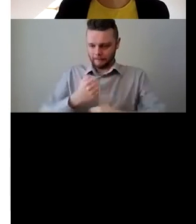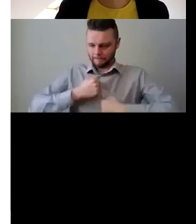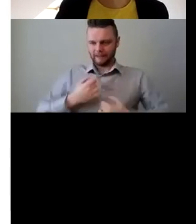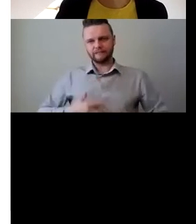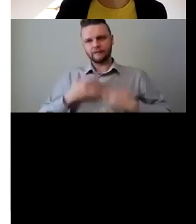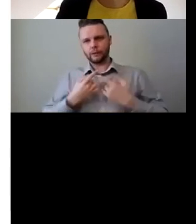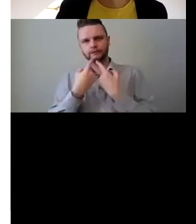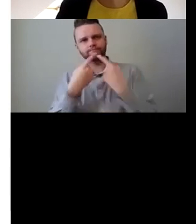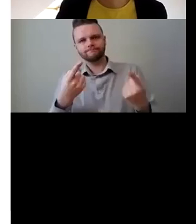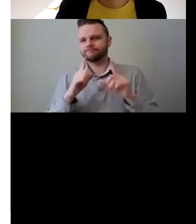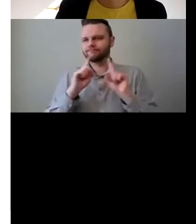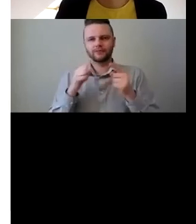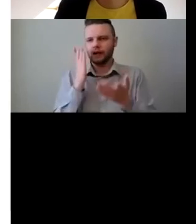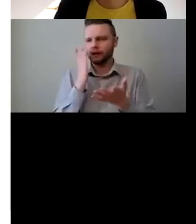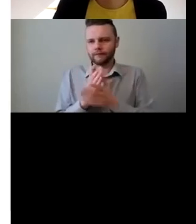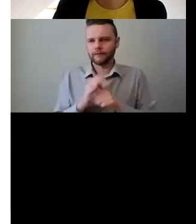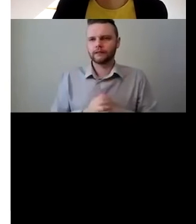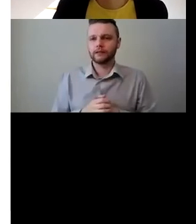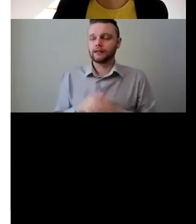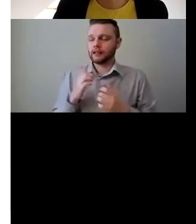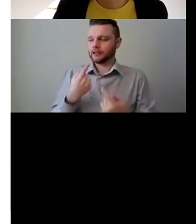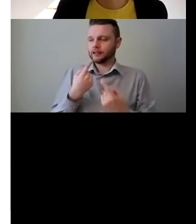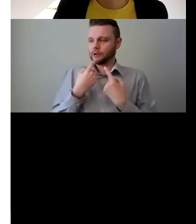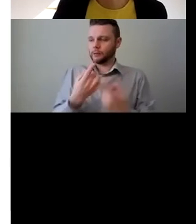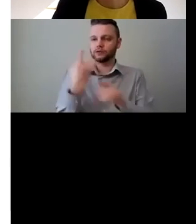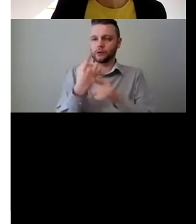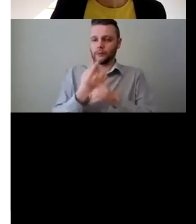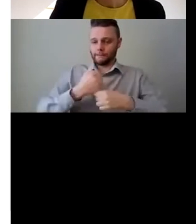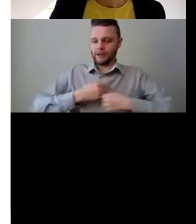and especially that they can comment on the report.